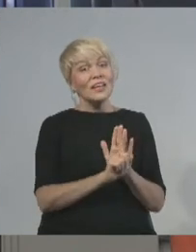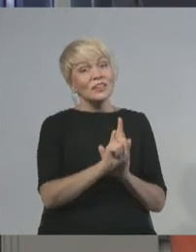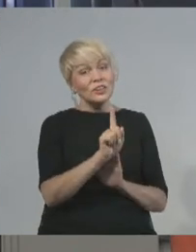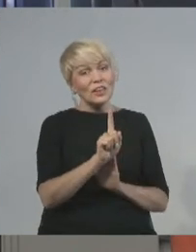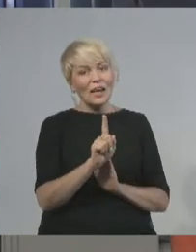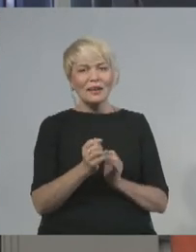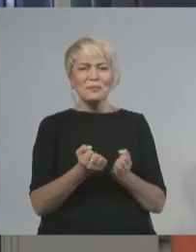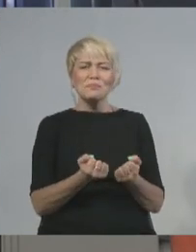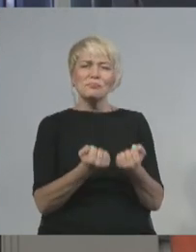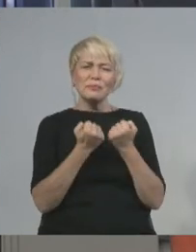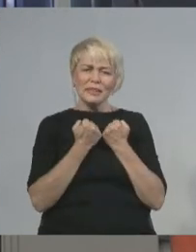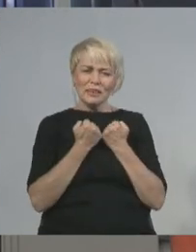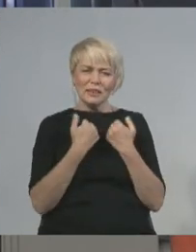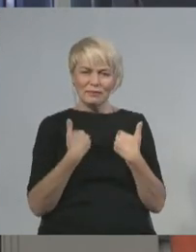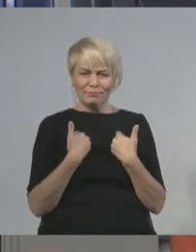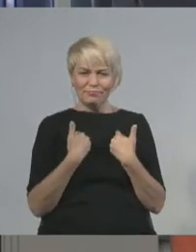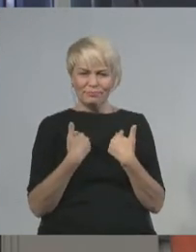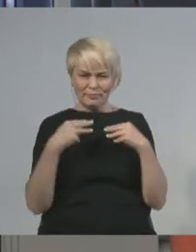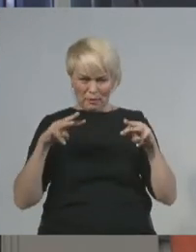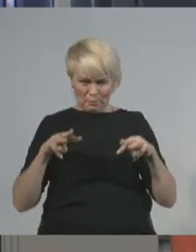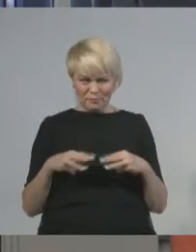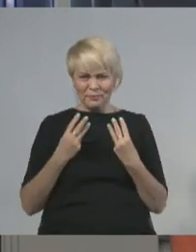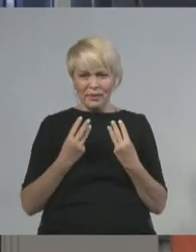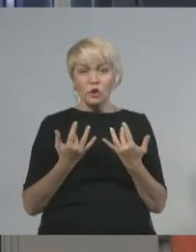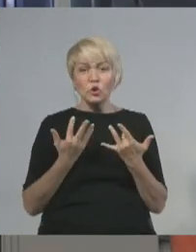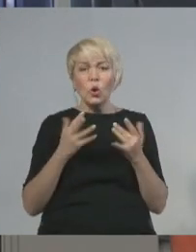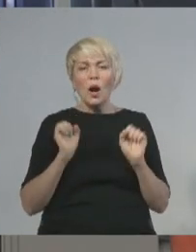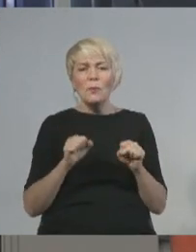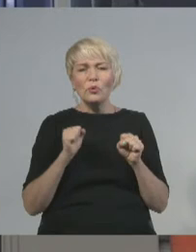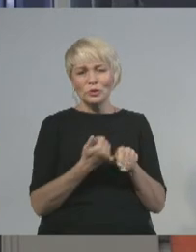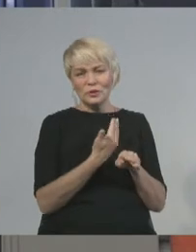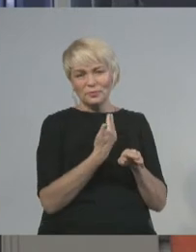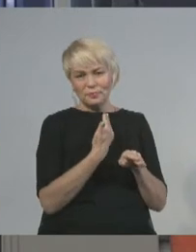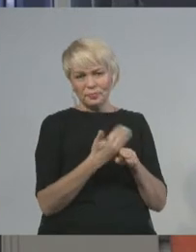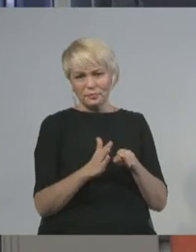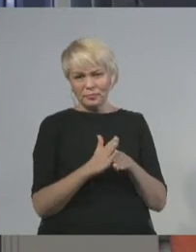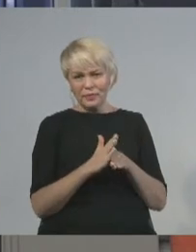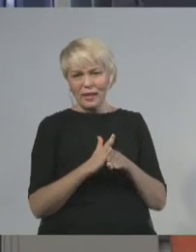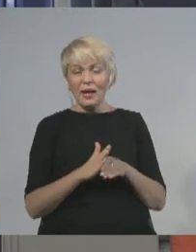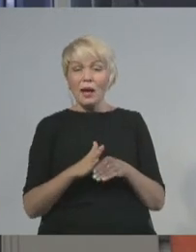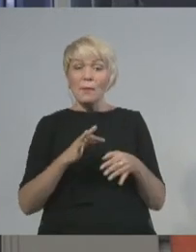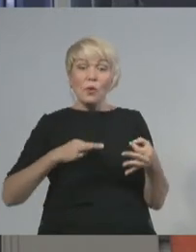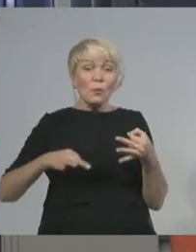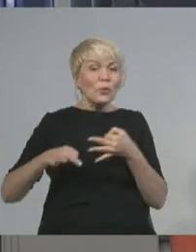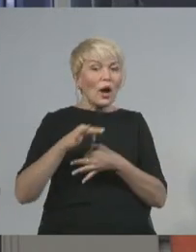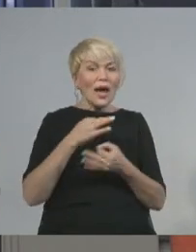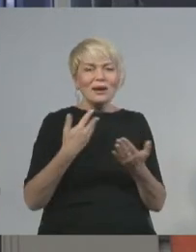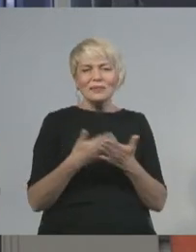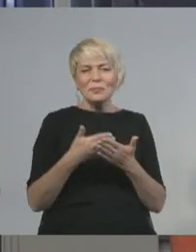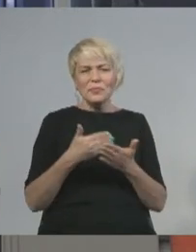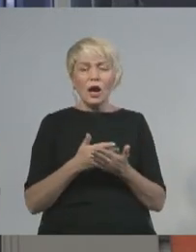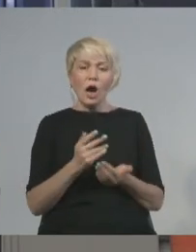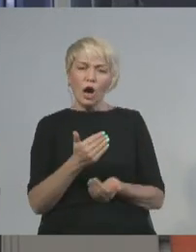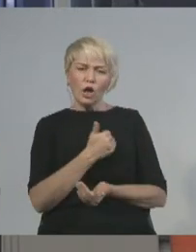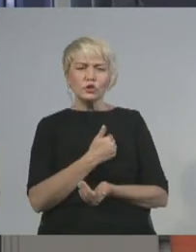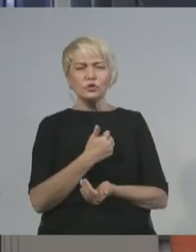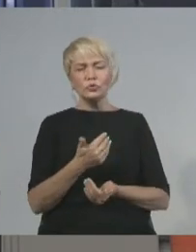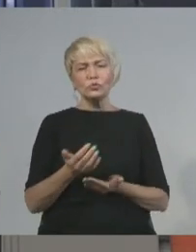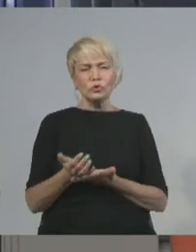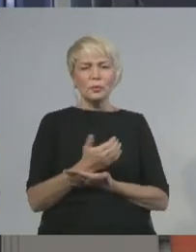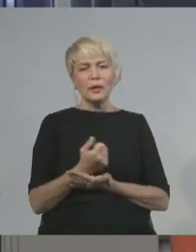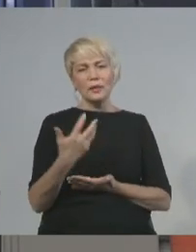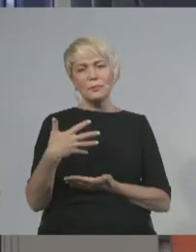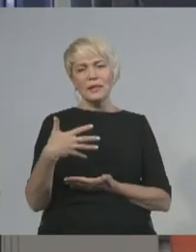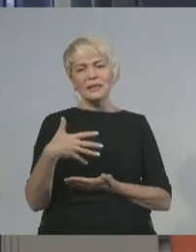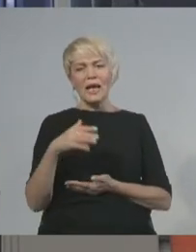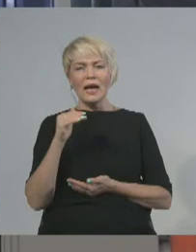but i would start with a milder form support as much as you can or start with crowdfunding like i want